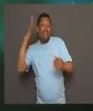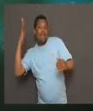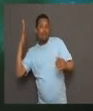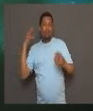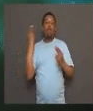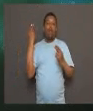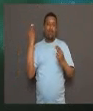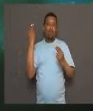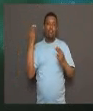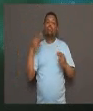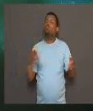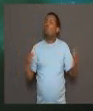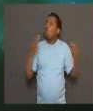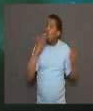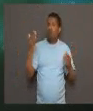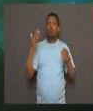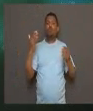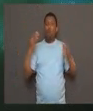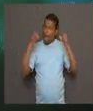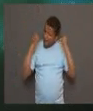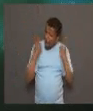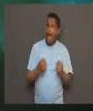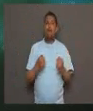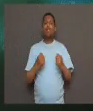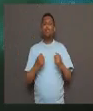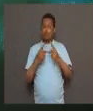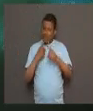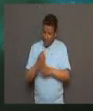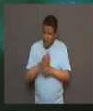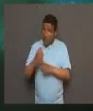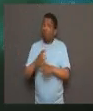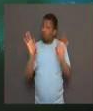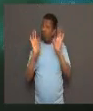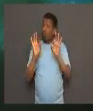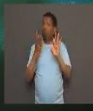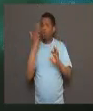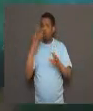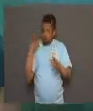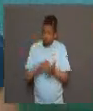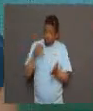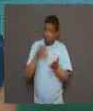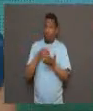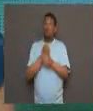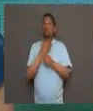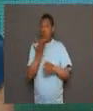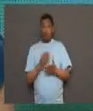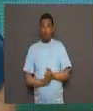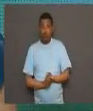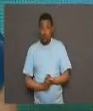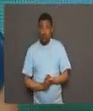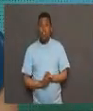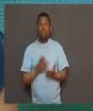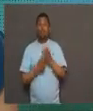and it is good to be able to practice them regularly.